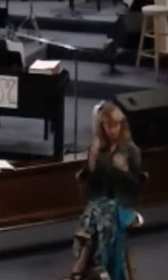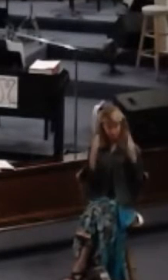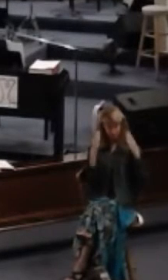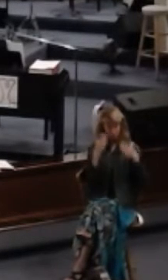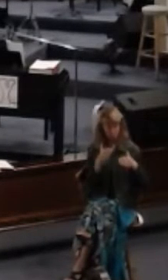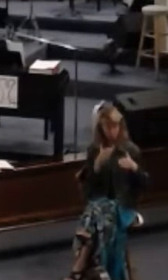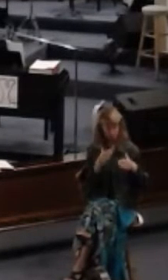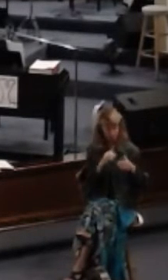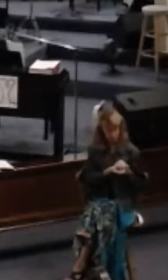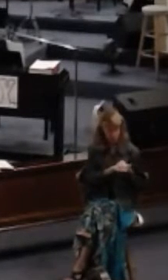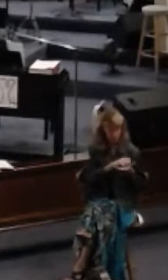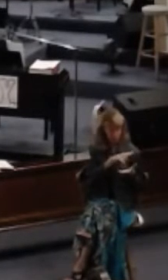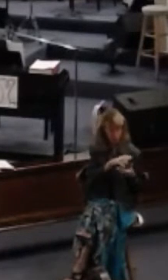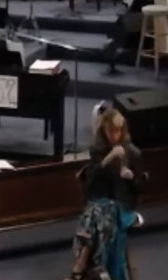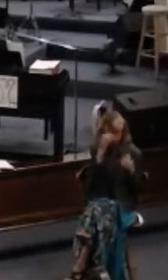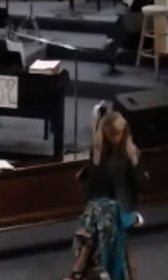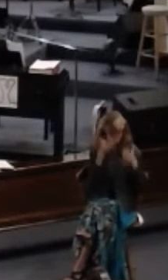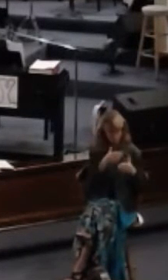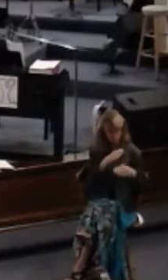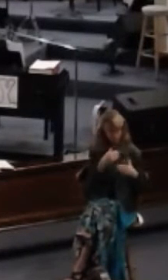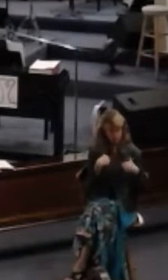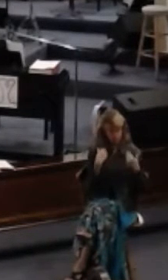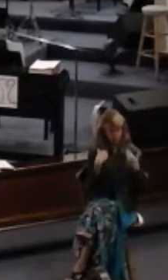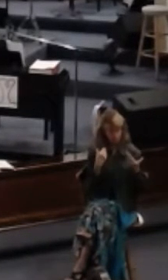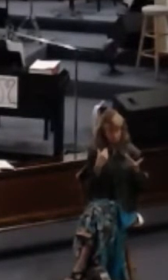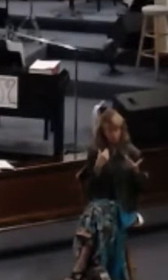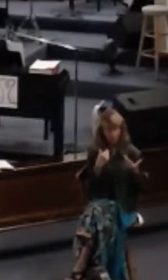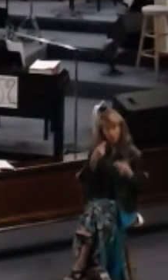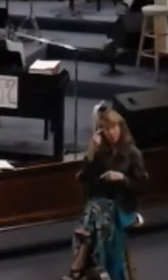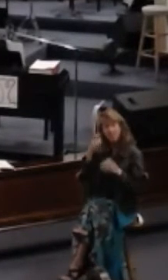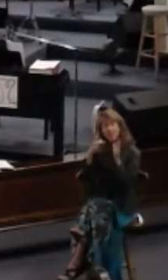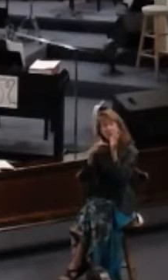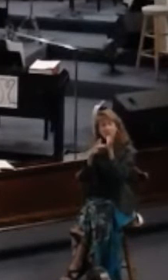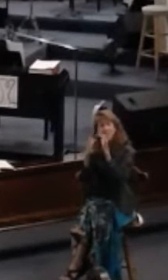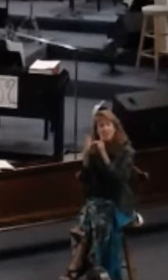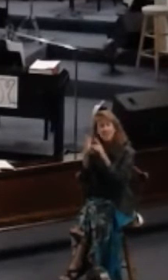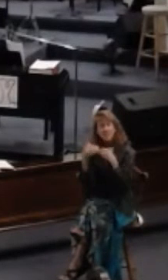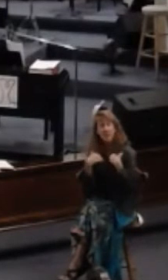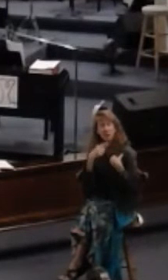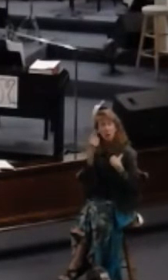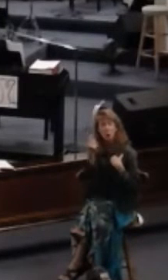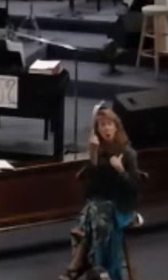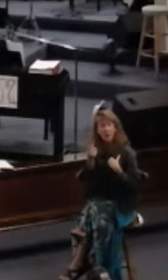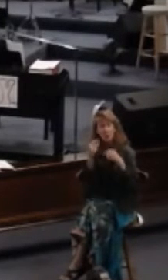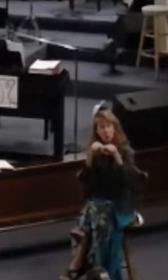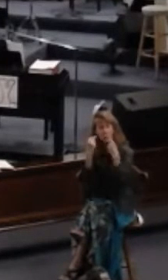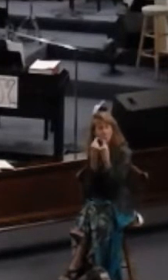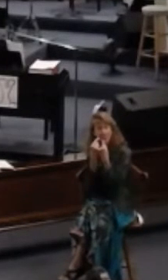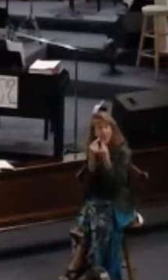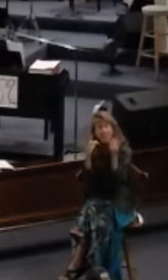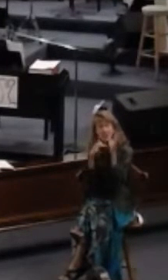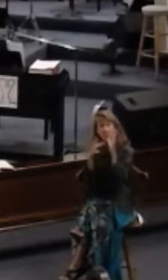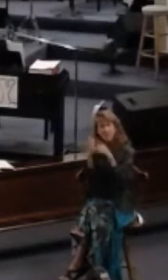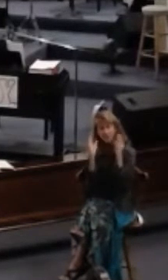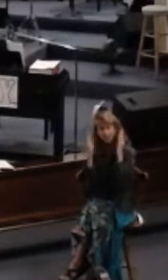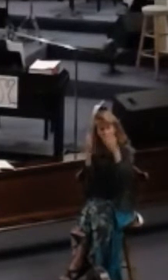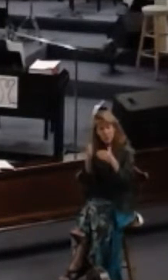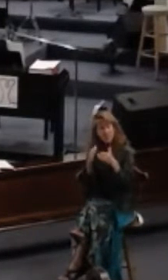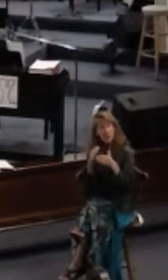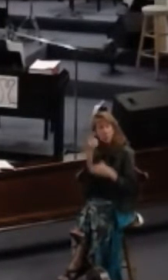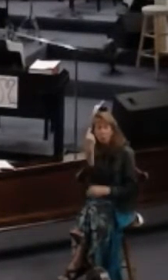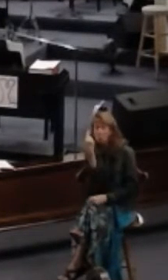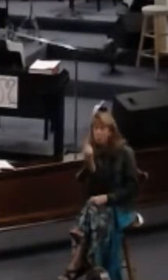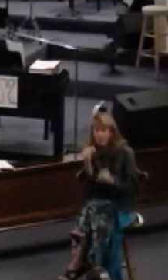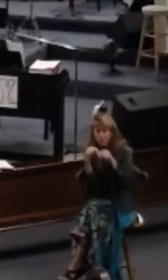You want to know why it annoys me? Because Jesus had only one group of people that he went after. He had